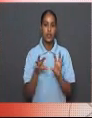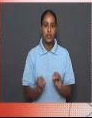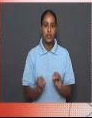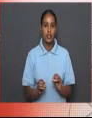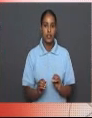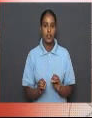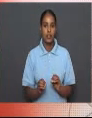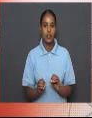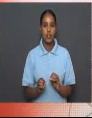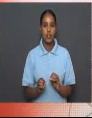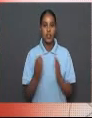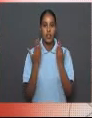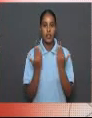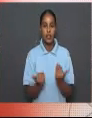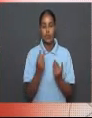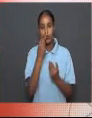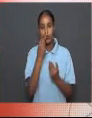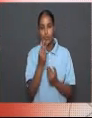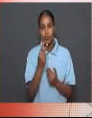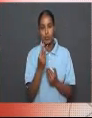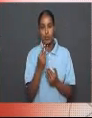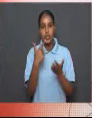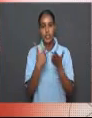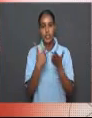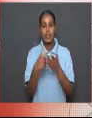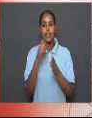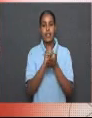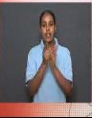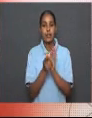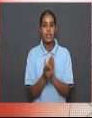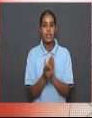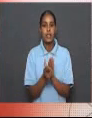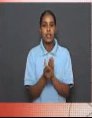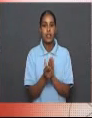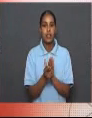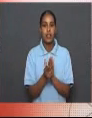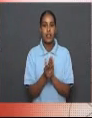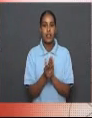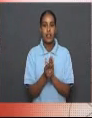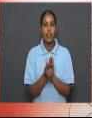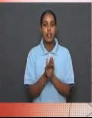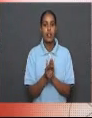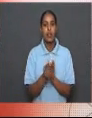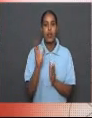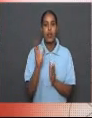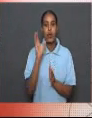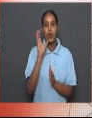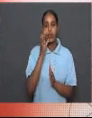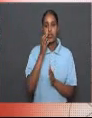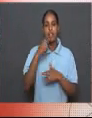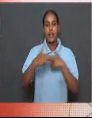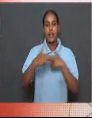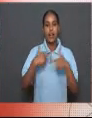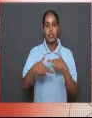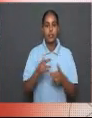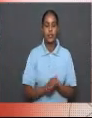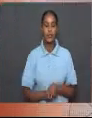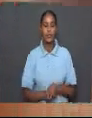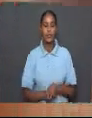Students, let us look at this example of a condensation reaction.